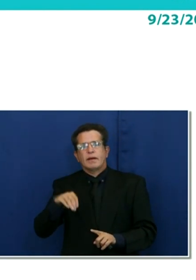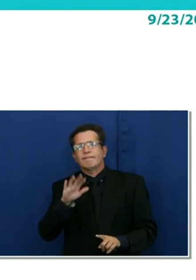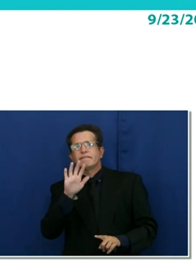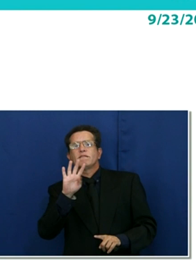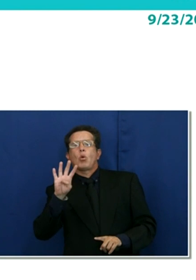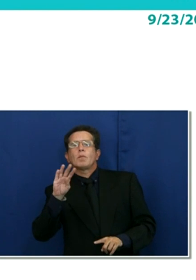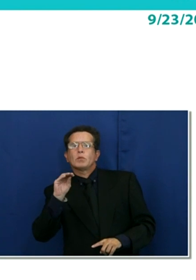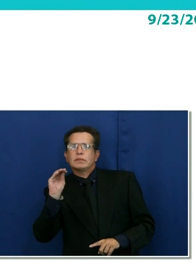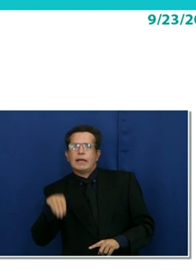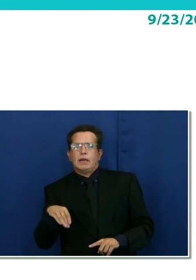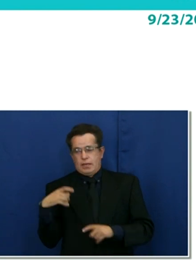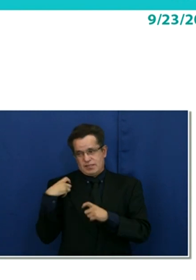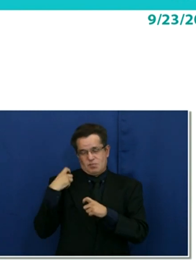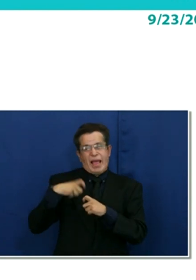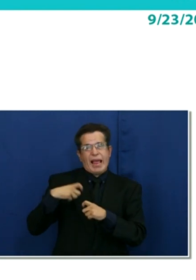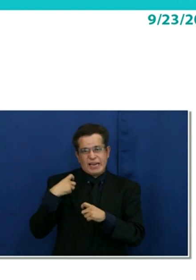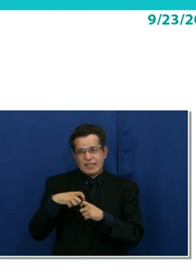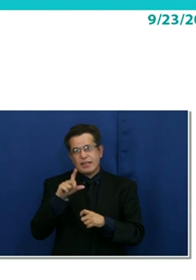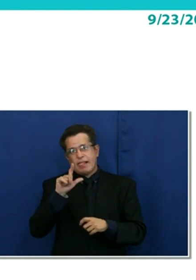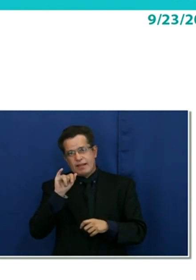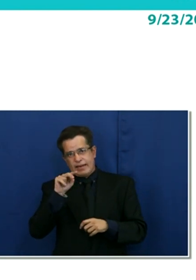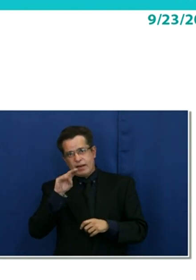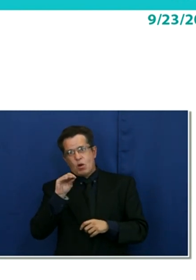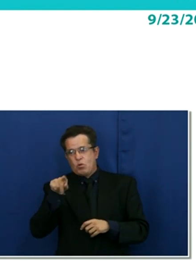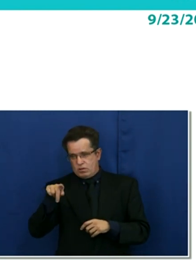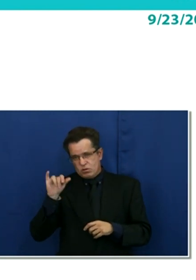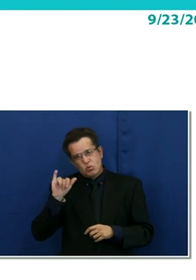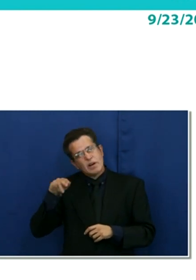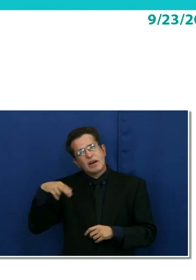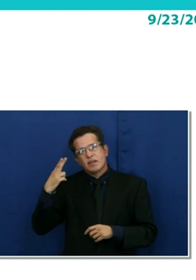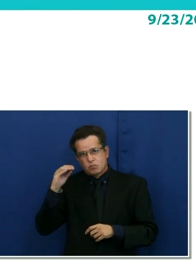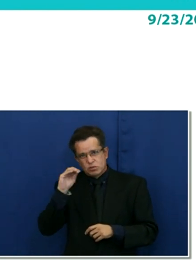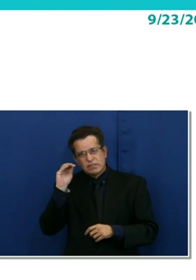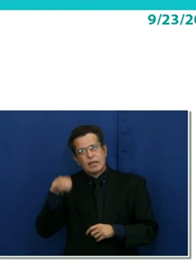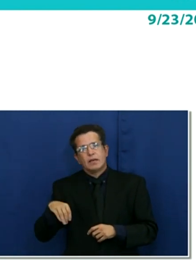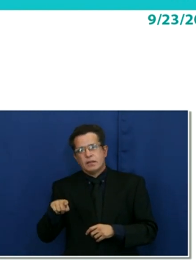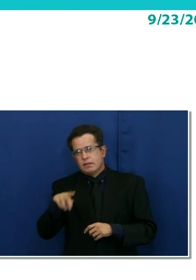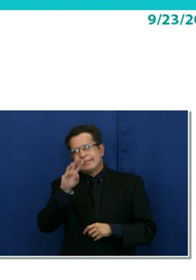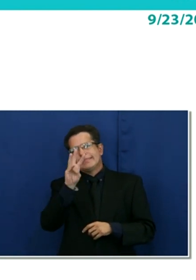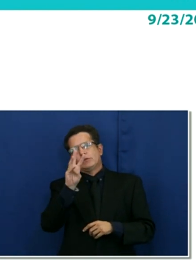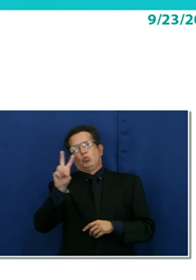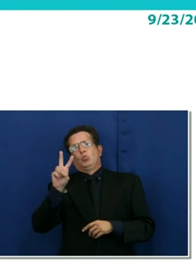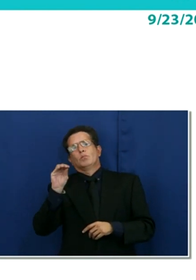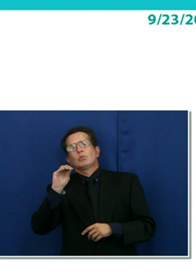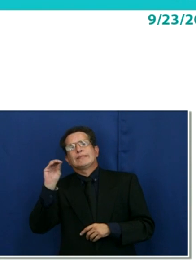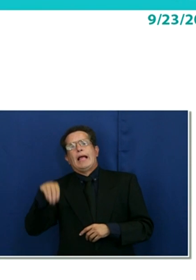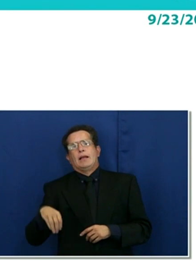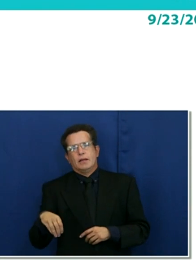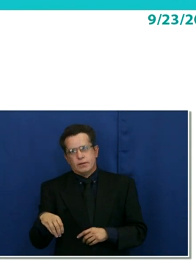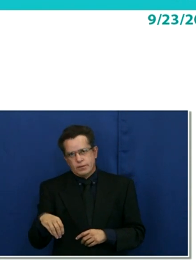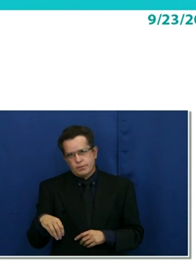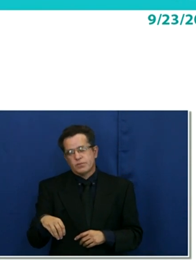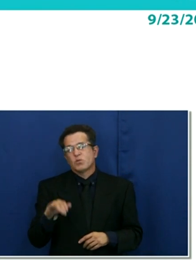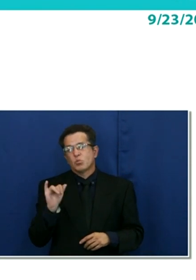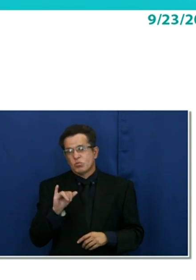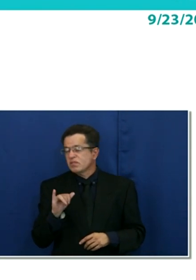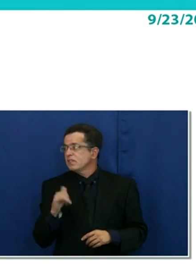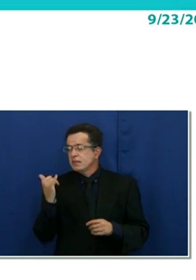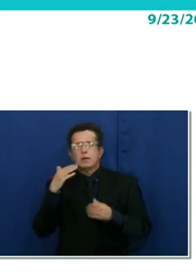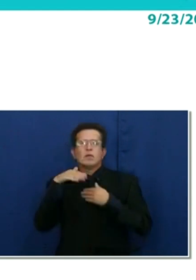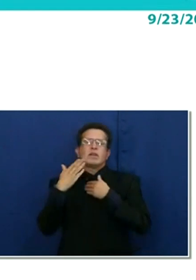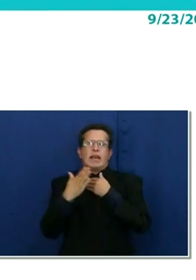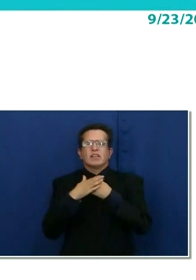54%. Hispanics and Latinos represent the majority at 62%. In the next